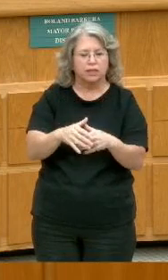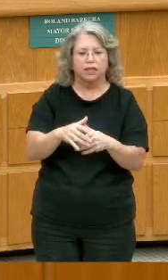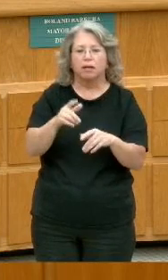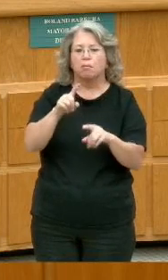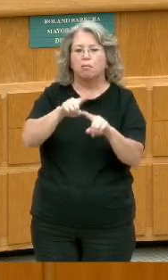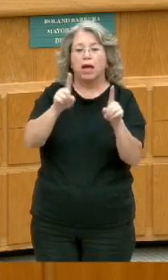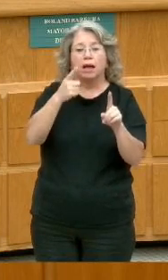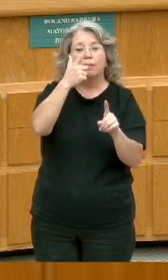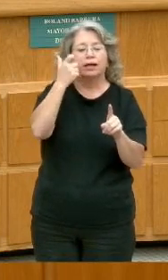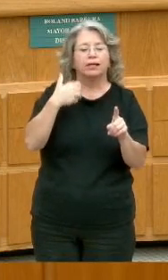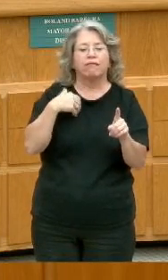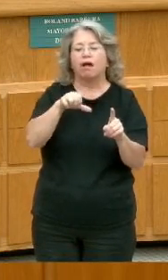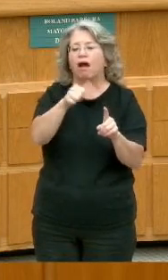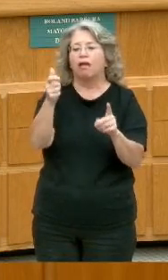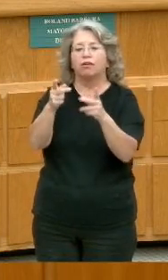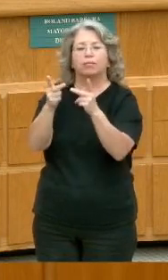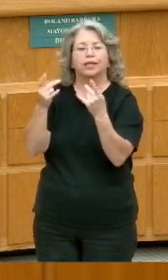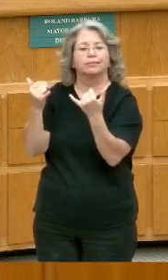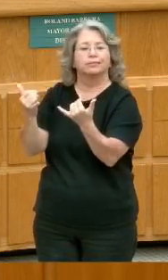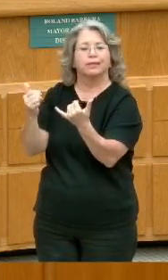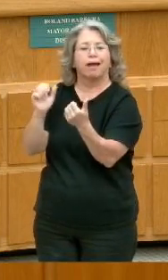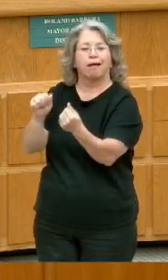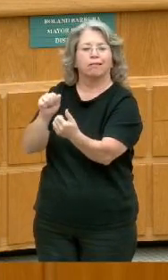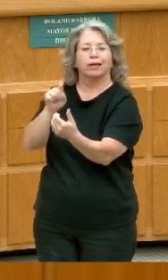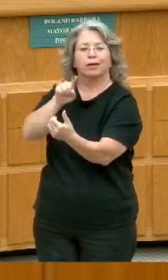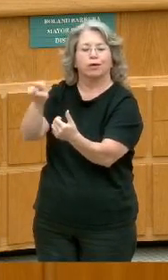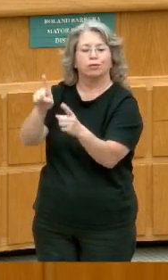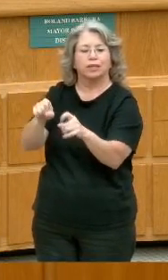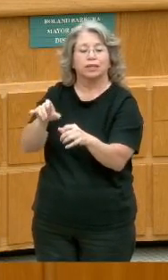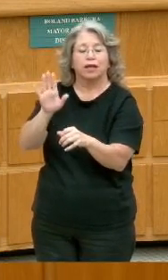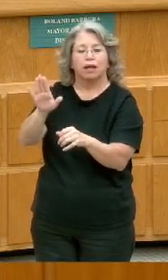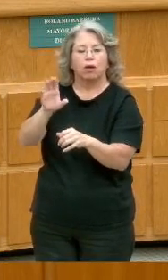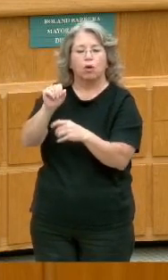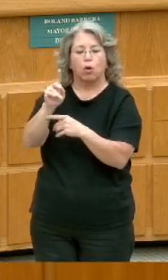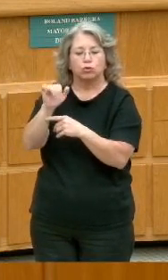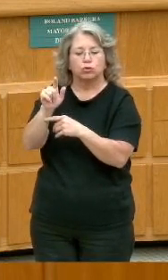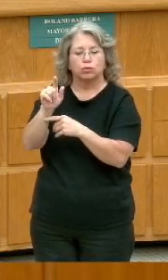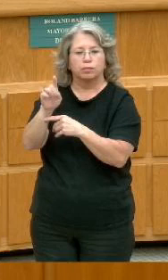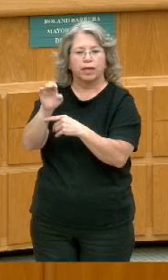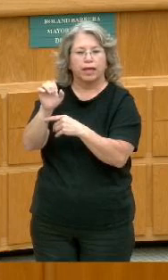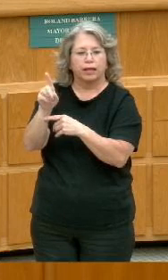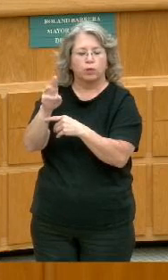Bend Wellness Foundation, and they have a hotline. That number is